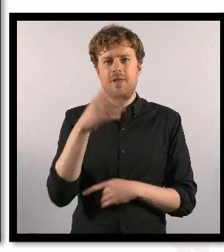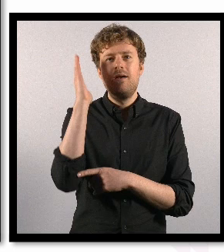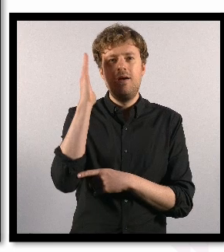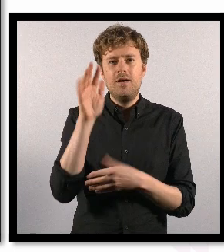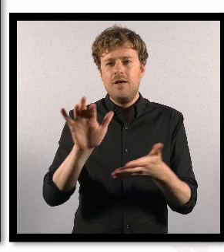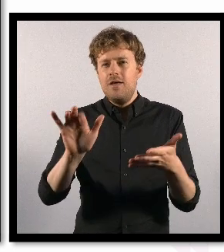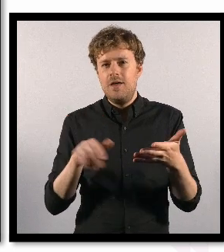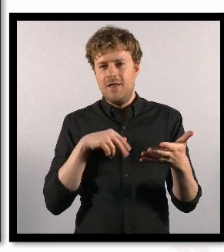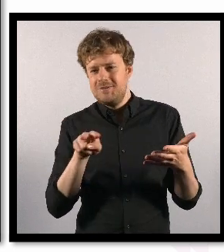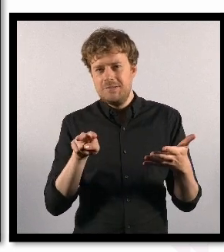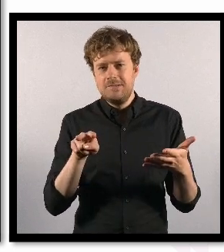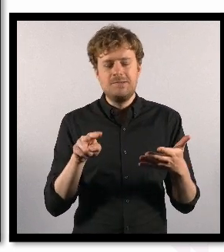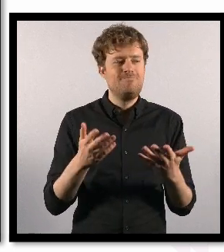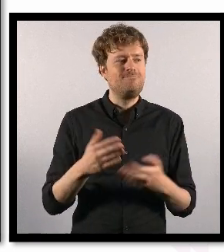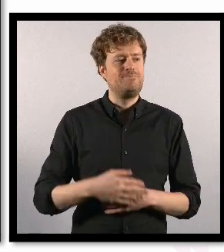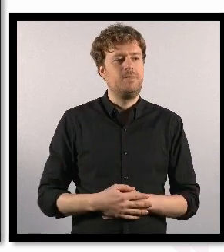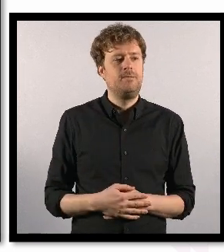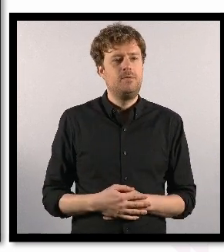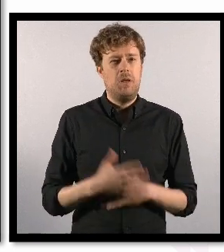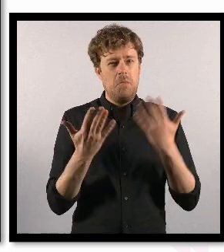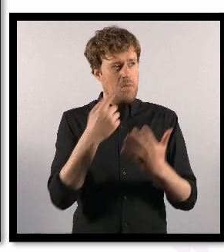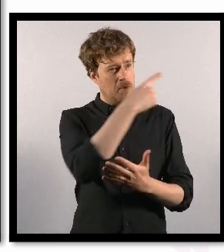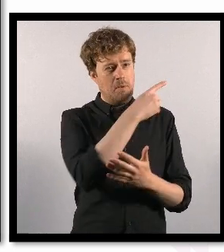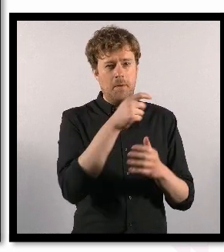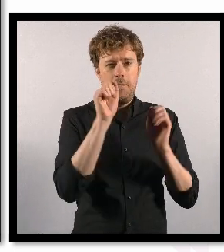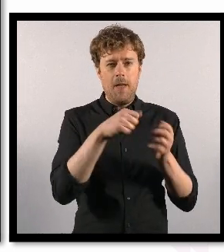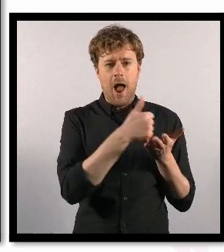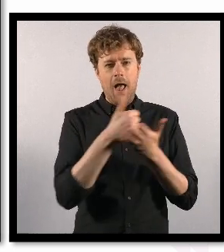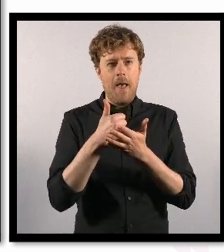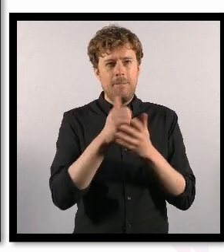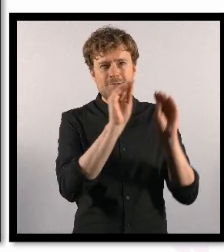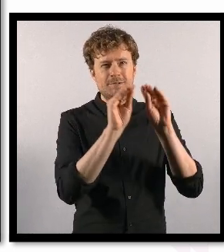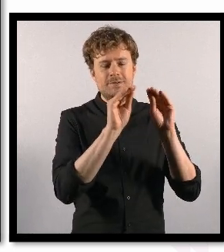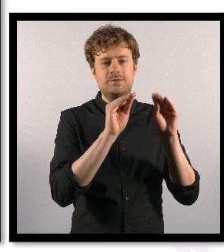If we can get the fonts changed a little bit, that'd be amazing.